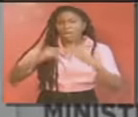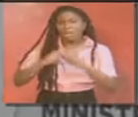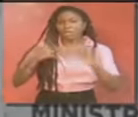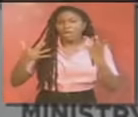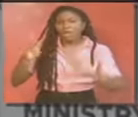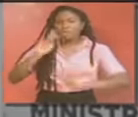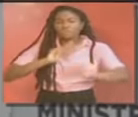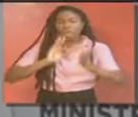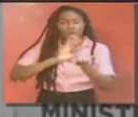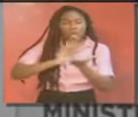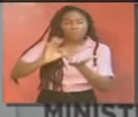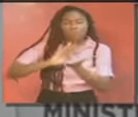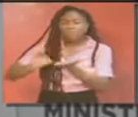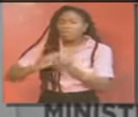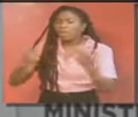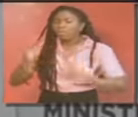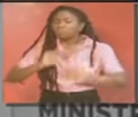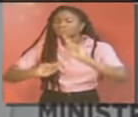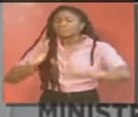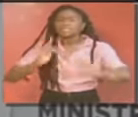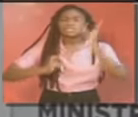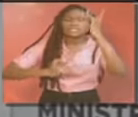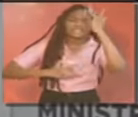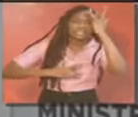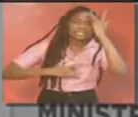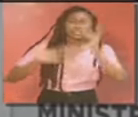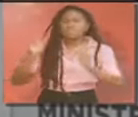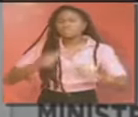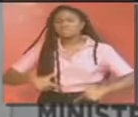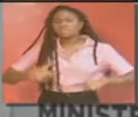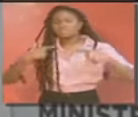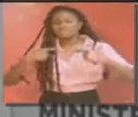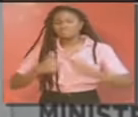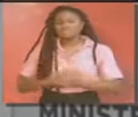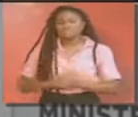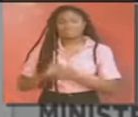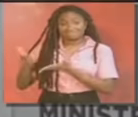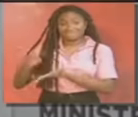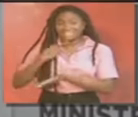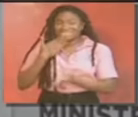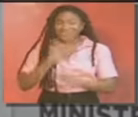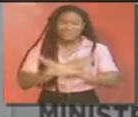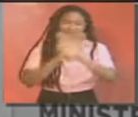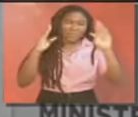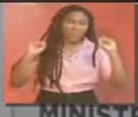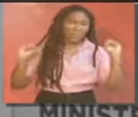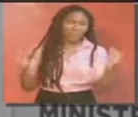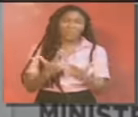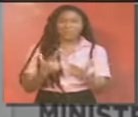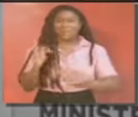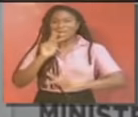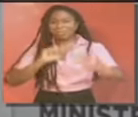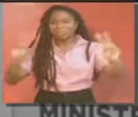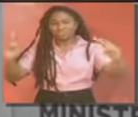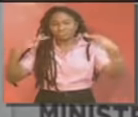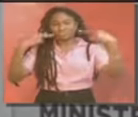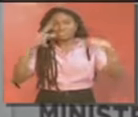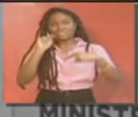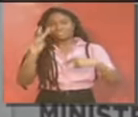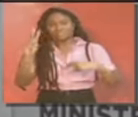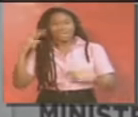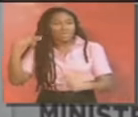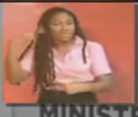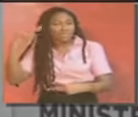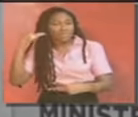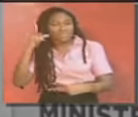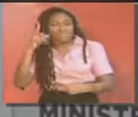Thank you, Ms. Alcantara. Good morning to Dr. Richards. Good morning to Ms. Campbell. Good morning to members of the media, members of the viewing and listening